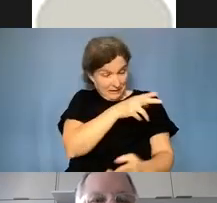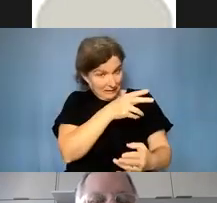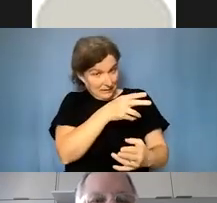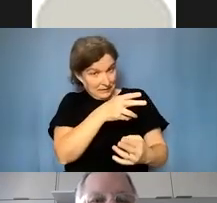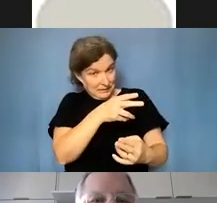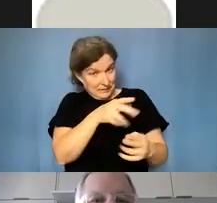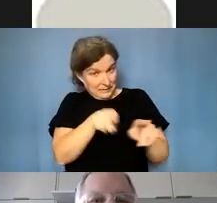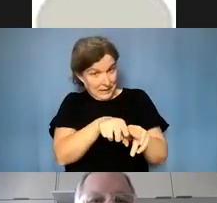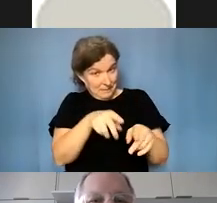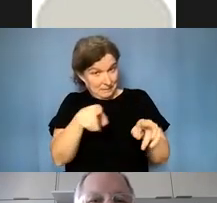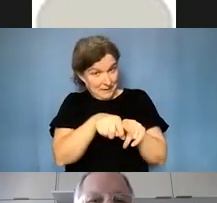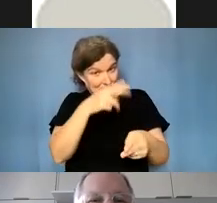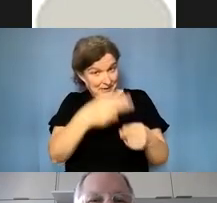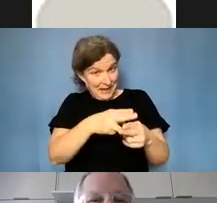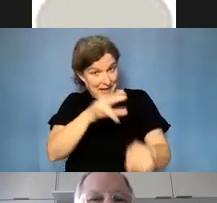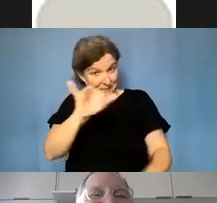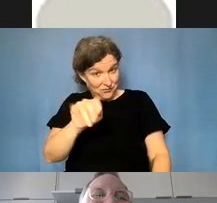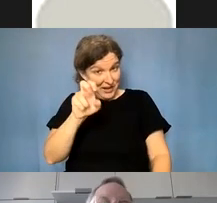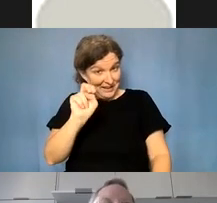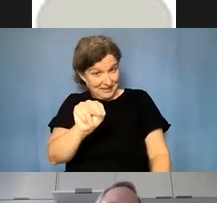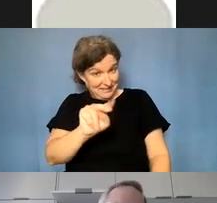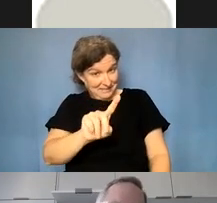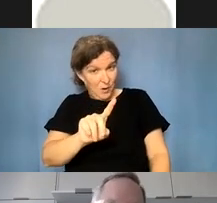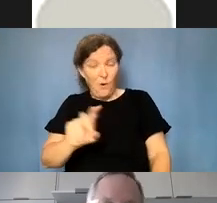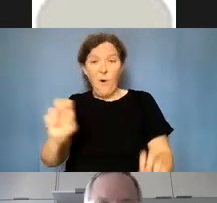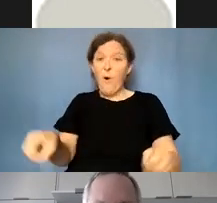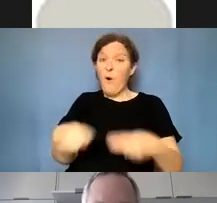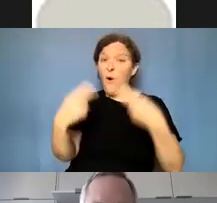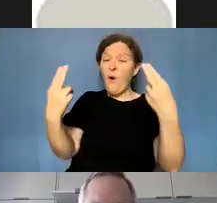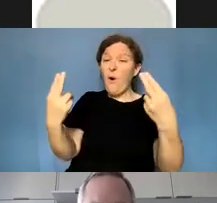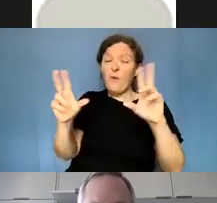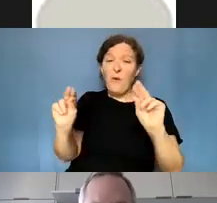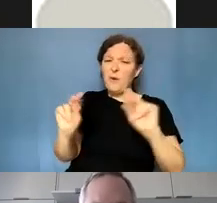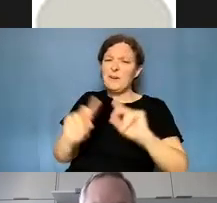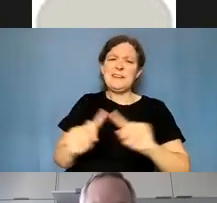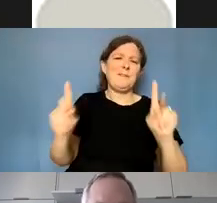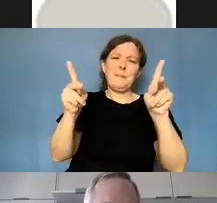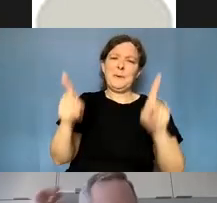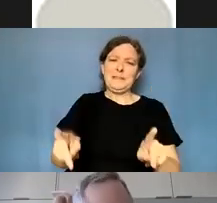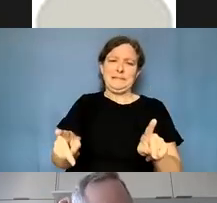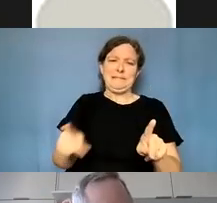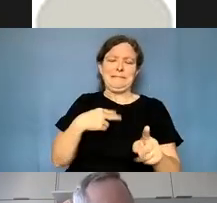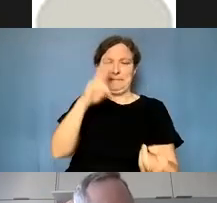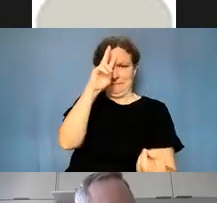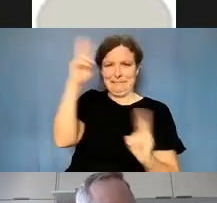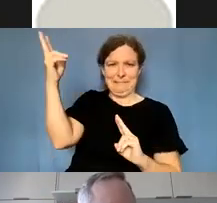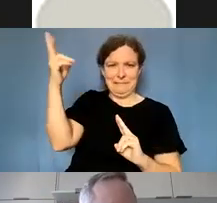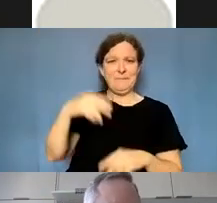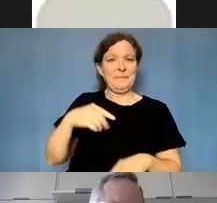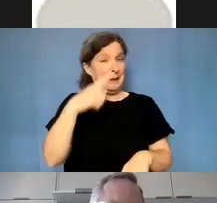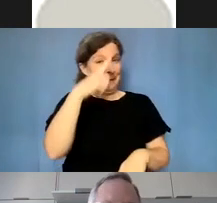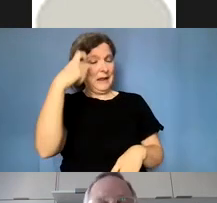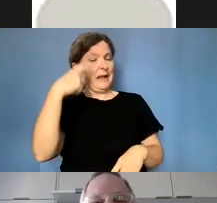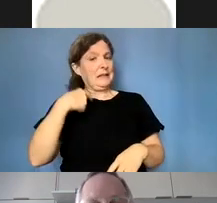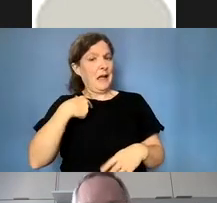son? My son's name is Jensen. Oh, no, no, it's a different Julie. Thank you. Because I took